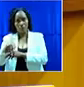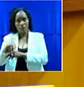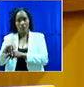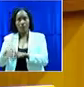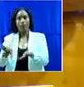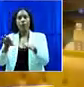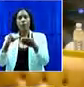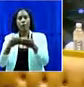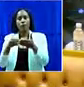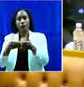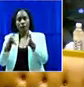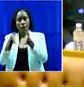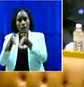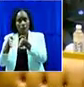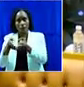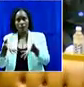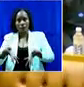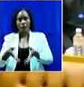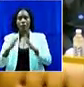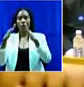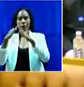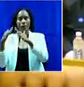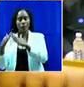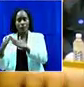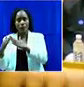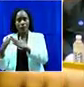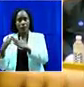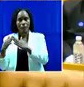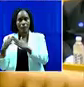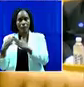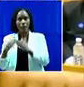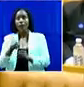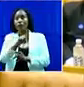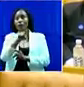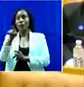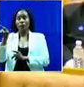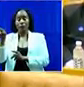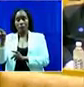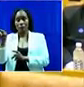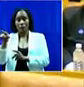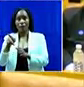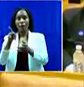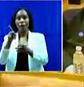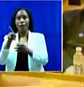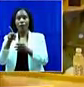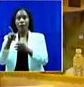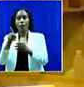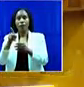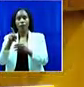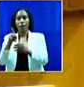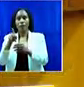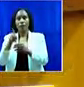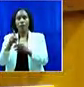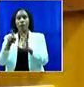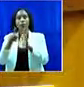members who are here in the House, and those who are participating